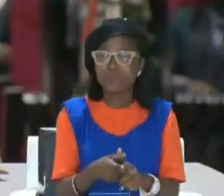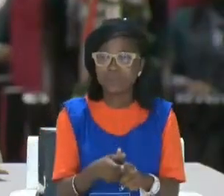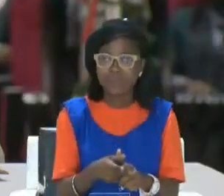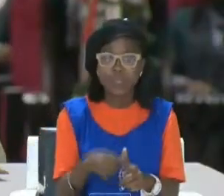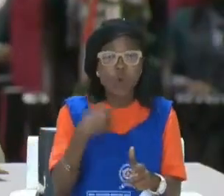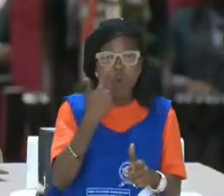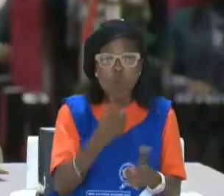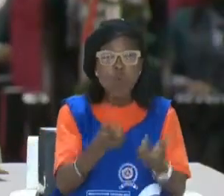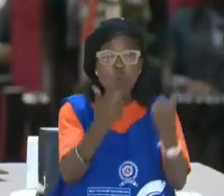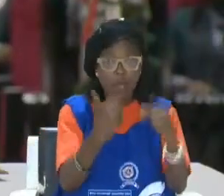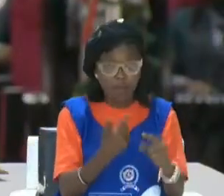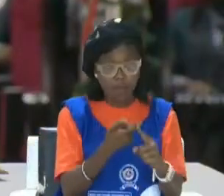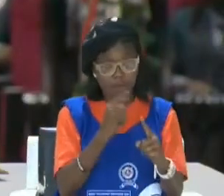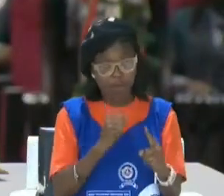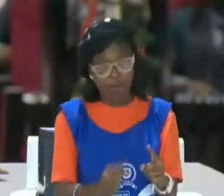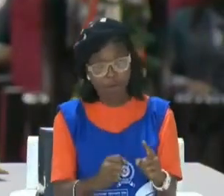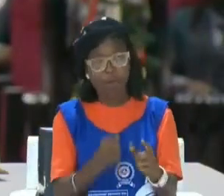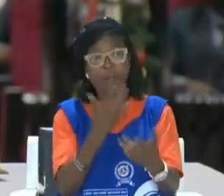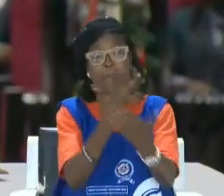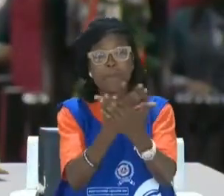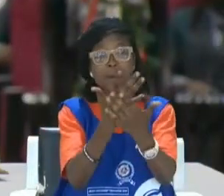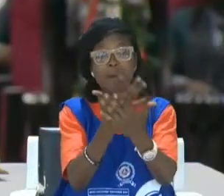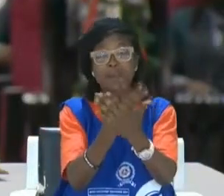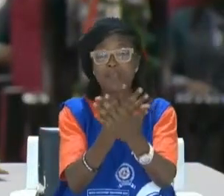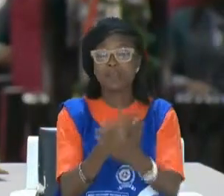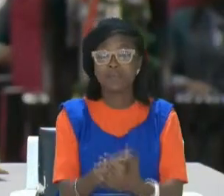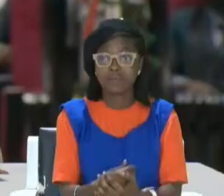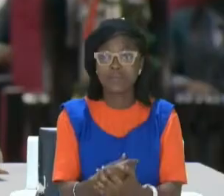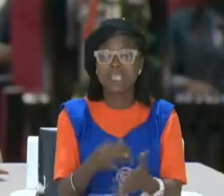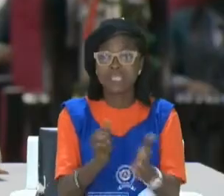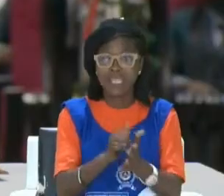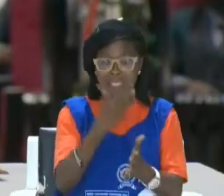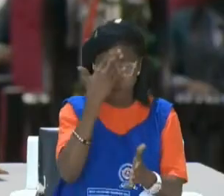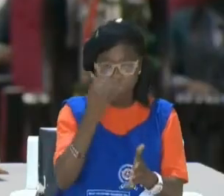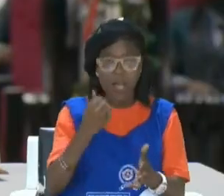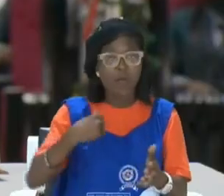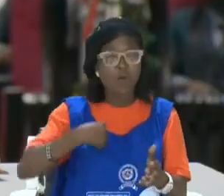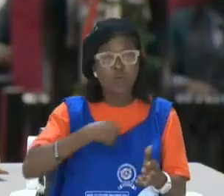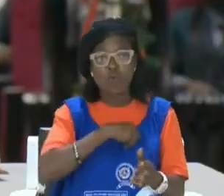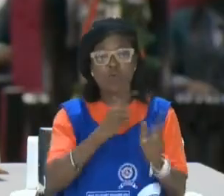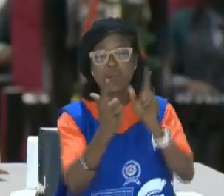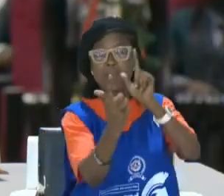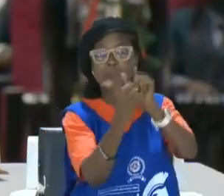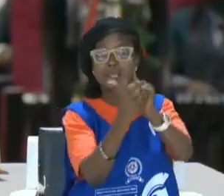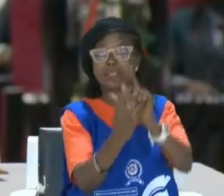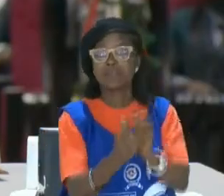who came from Kirikiri prison. That's where we met.